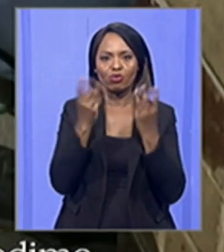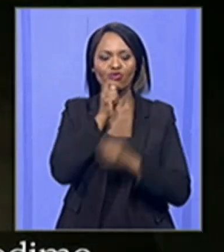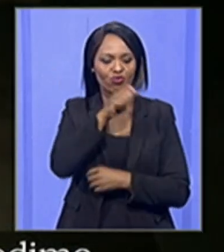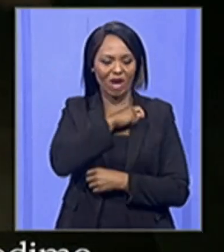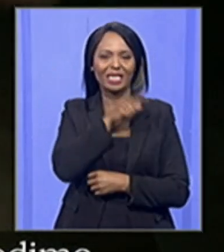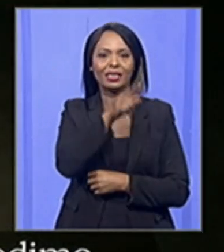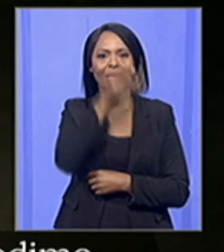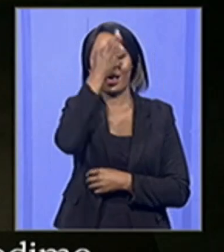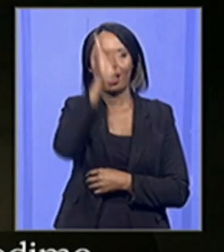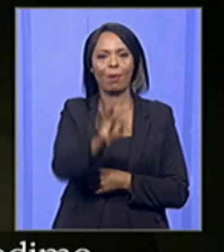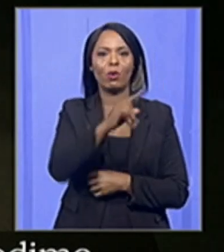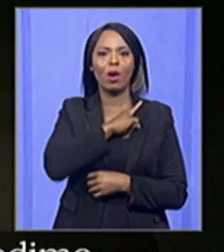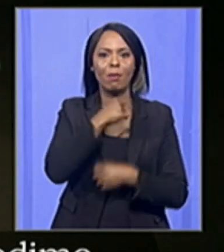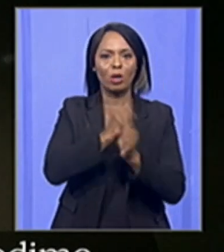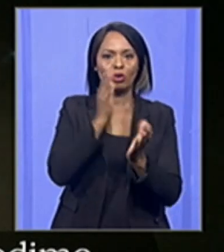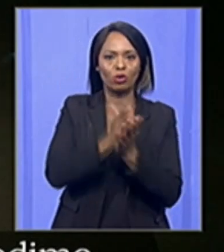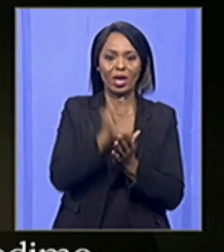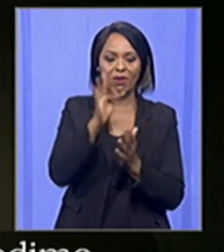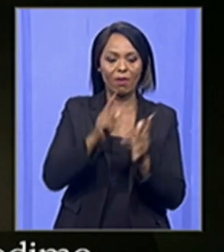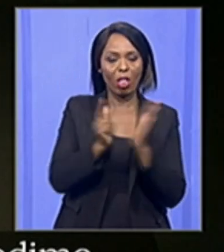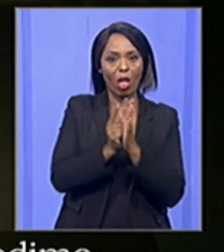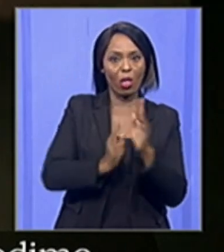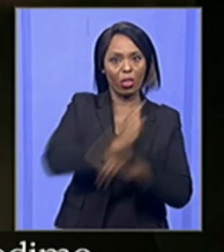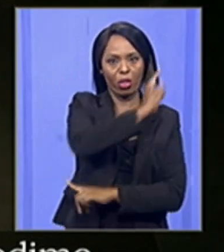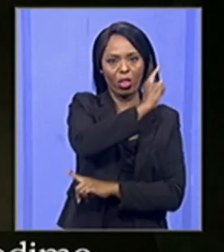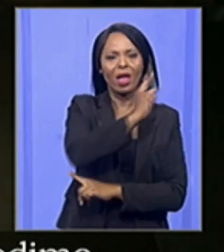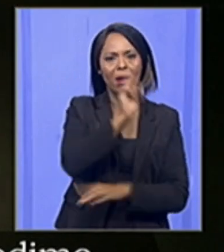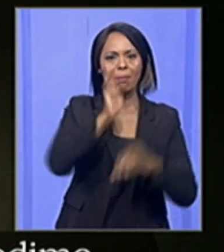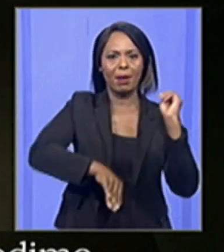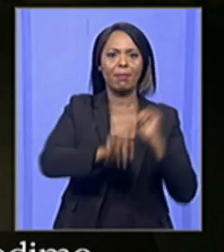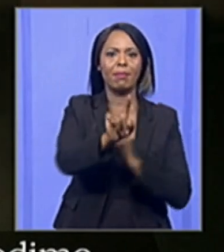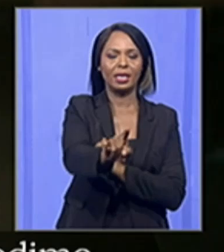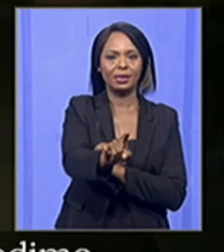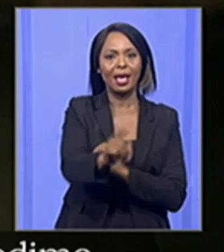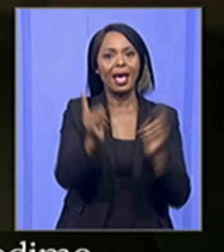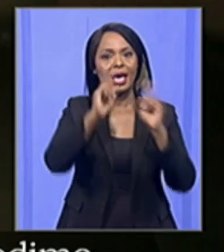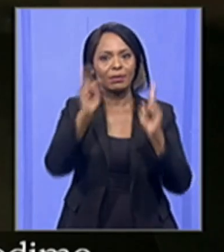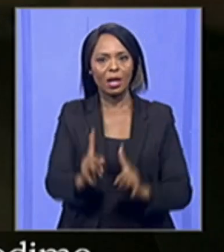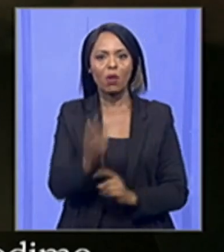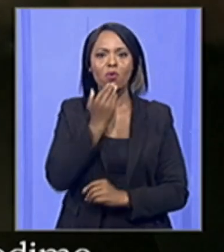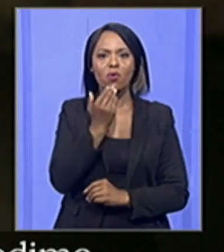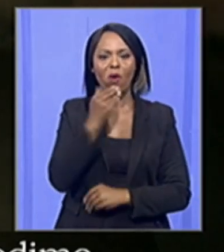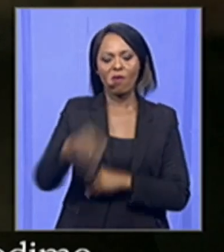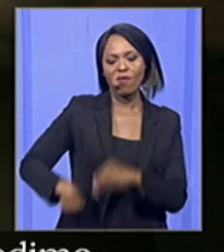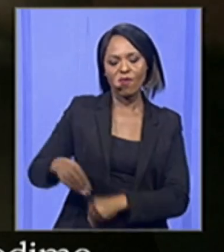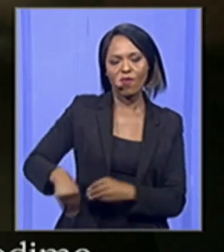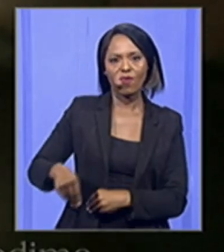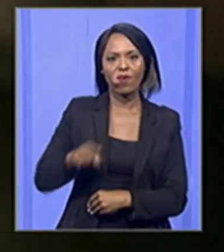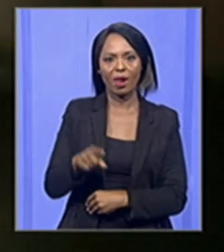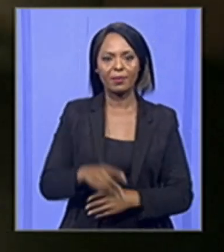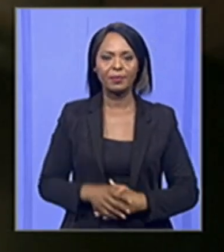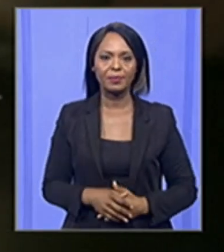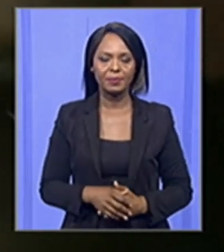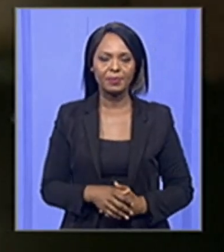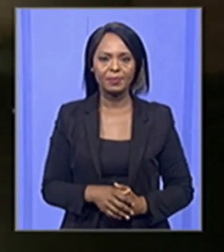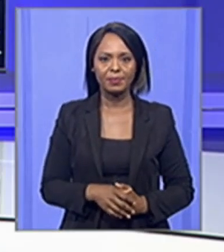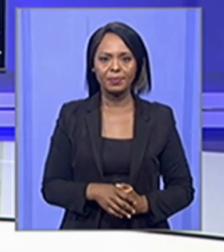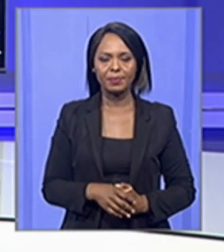gore bao ba sa obamelego molao ba roša maikarabelo kudu bao ba dirago melato ya bofora le bomenetša.